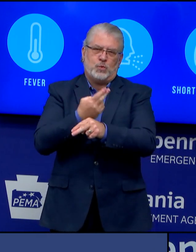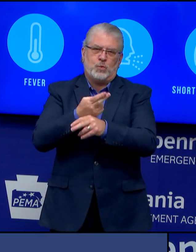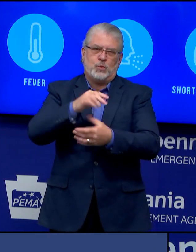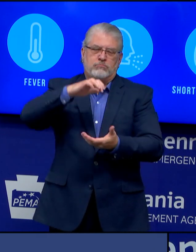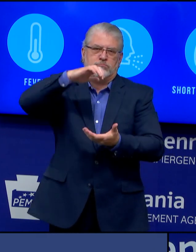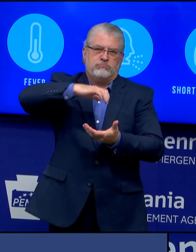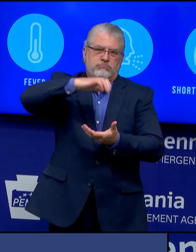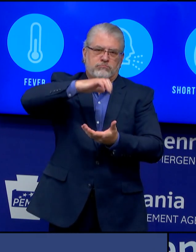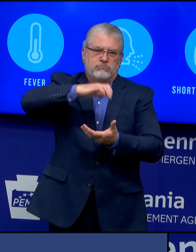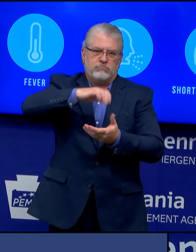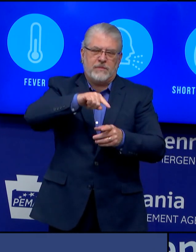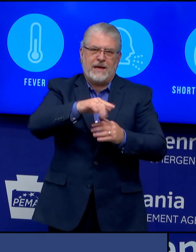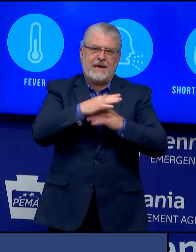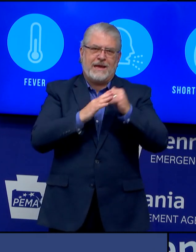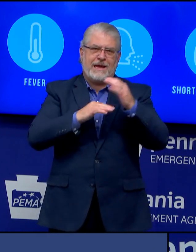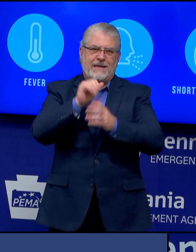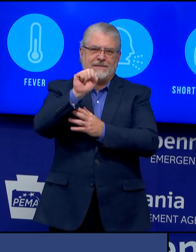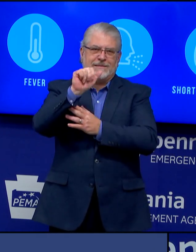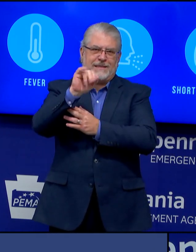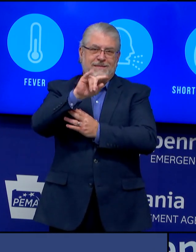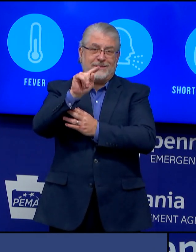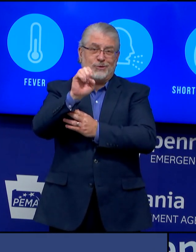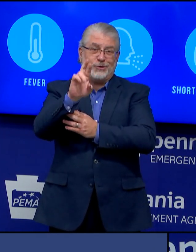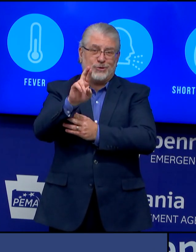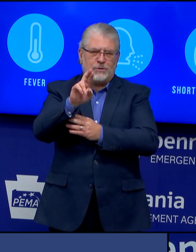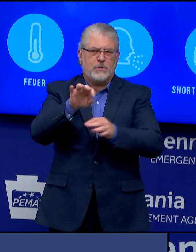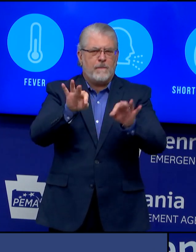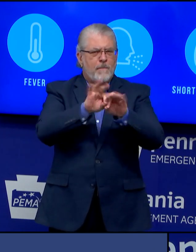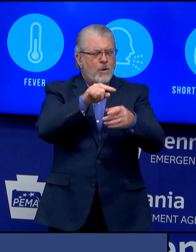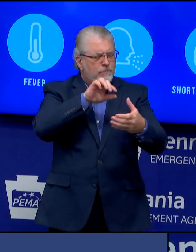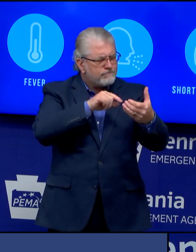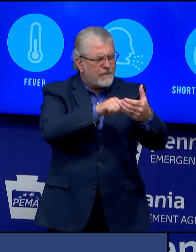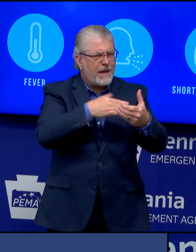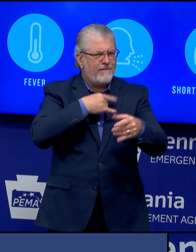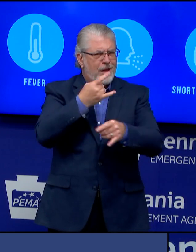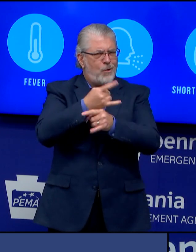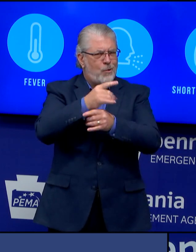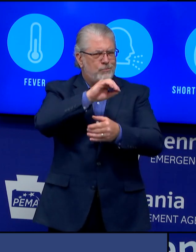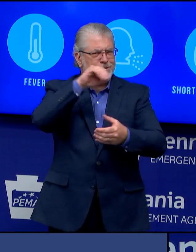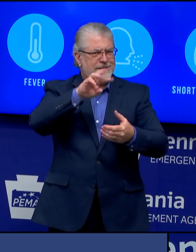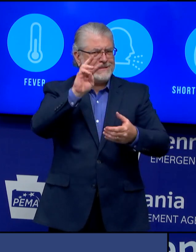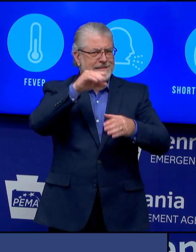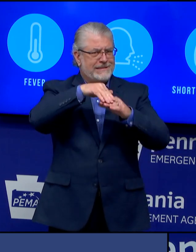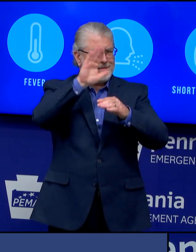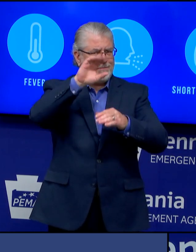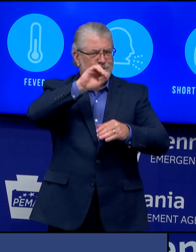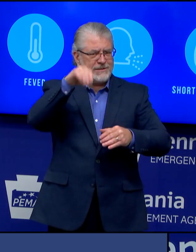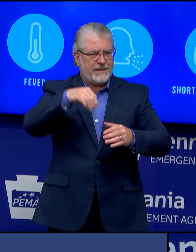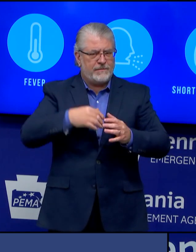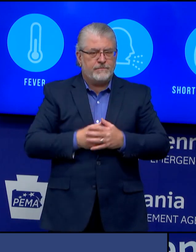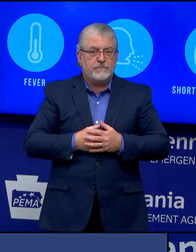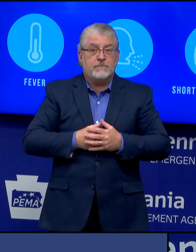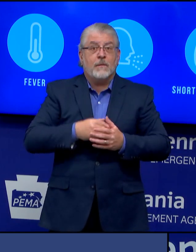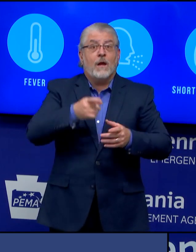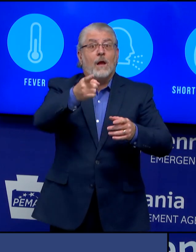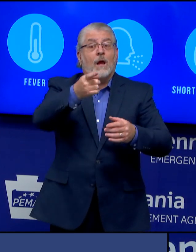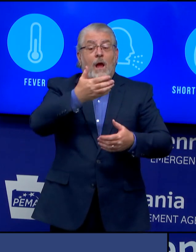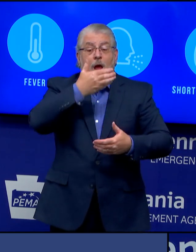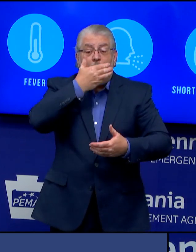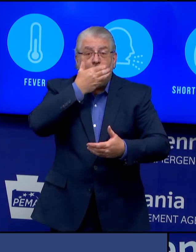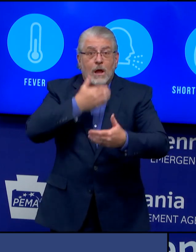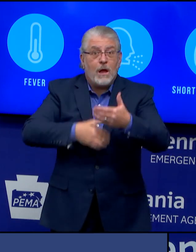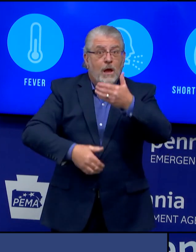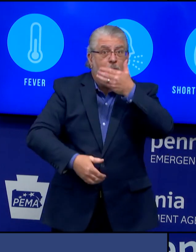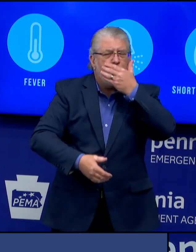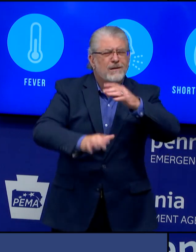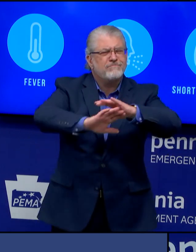not available. Cover any coughs or sneezes with your elbow, not with your hands, and try not to touch